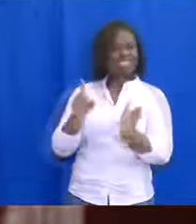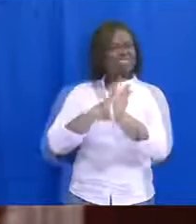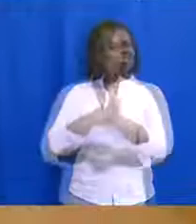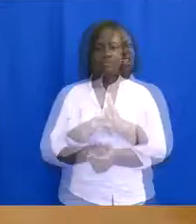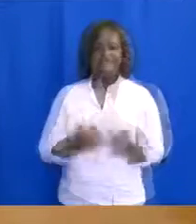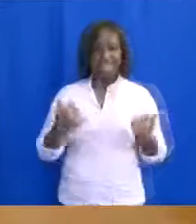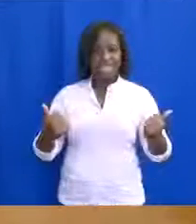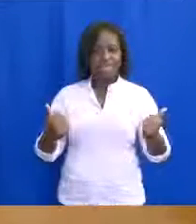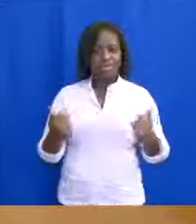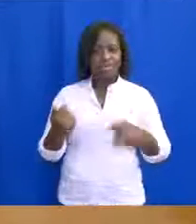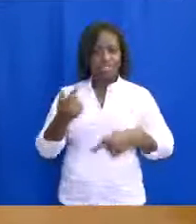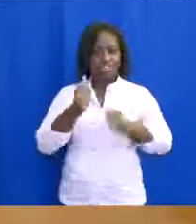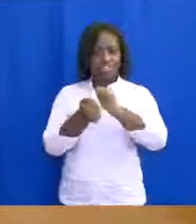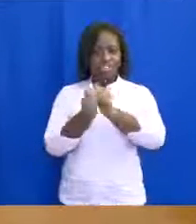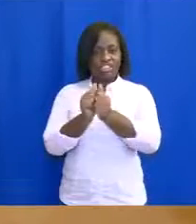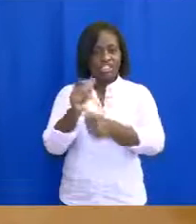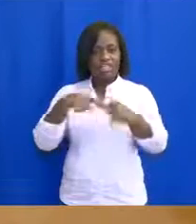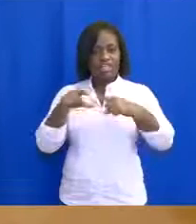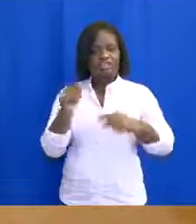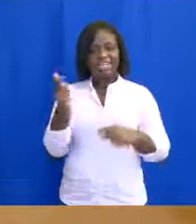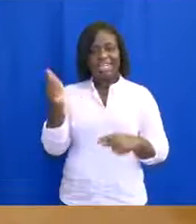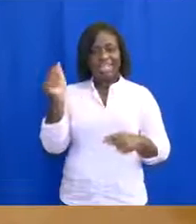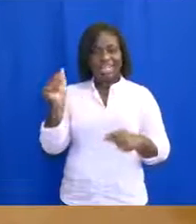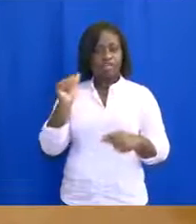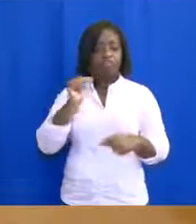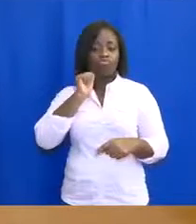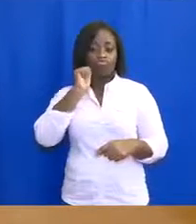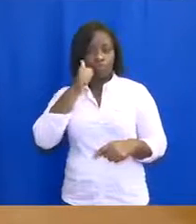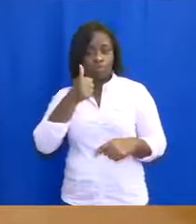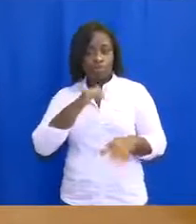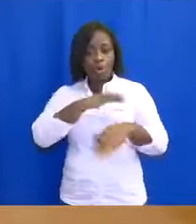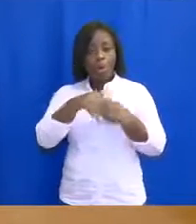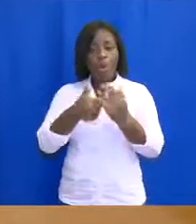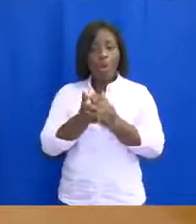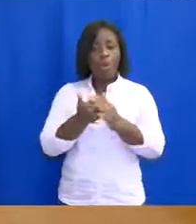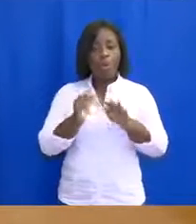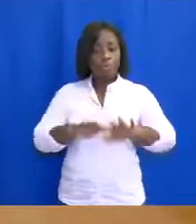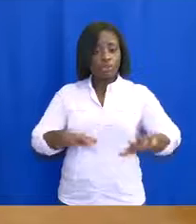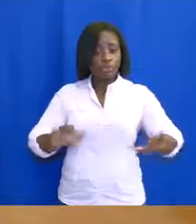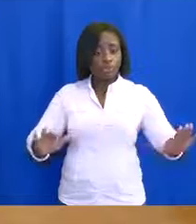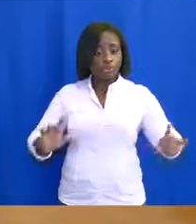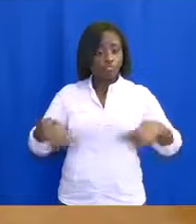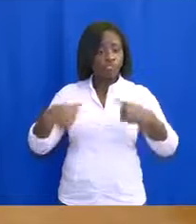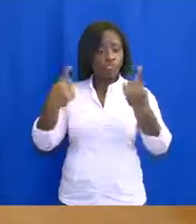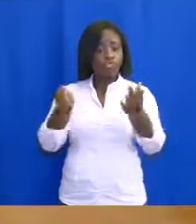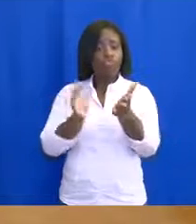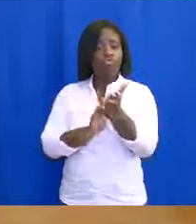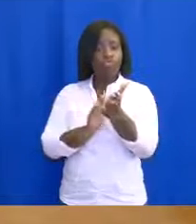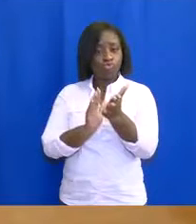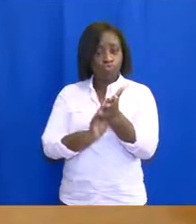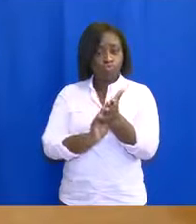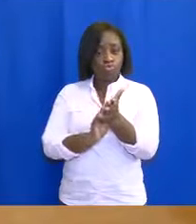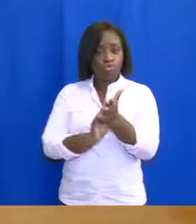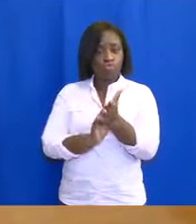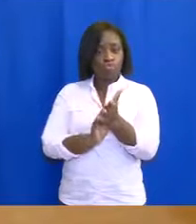school, akɔkyerɛ wɔn sɔhwɛ a ɛtoatoɔ. University foɔ